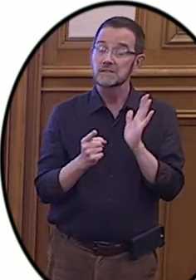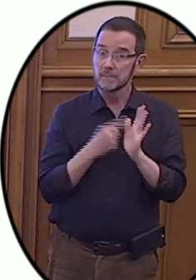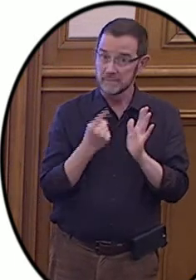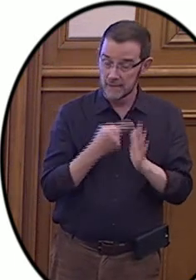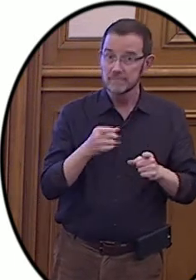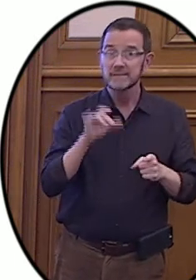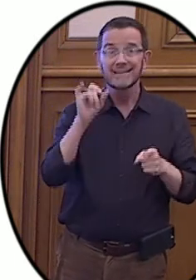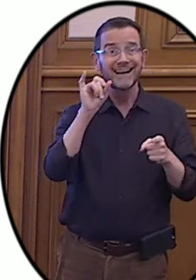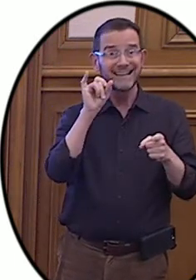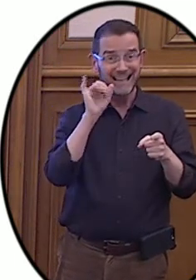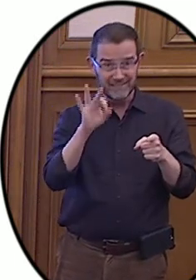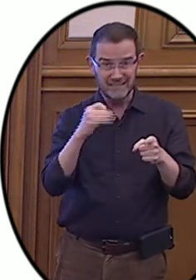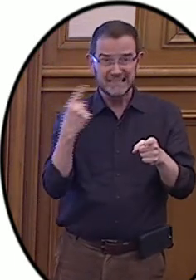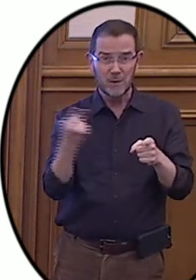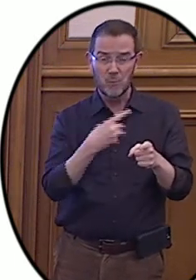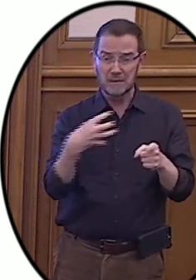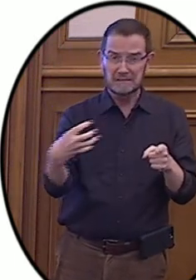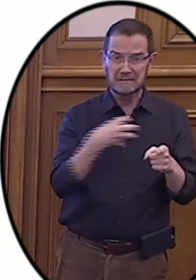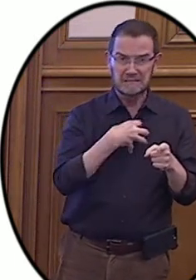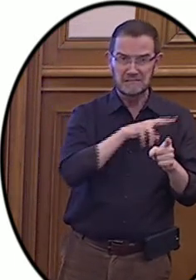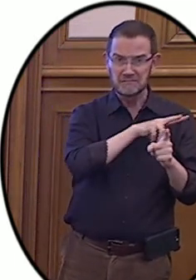complaint.